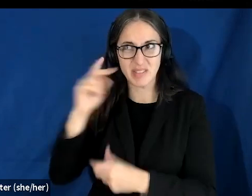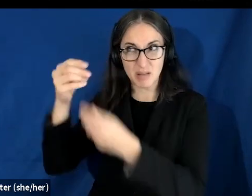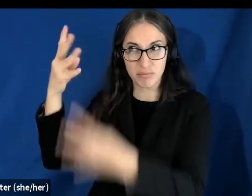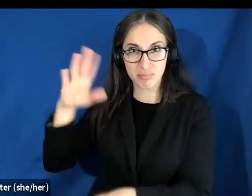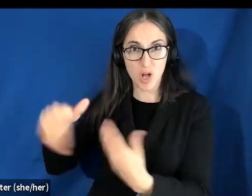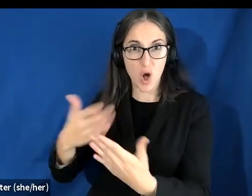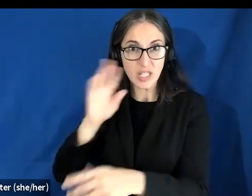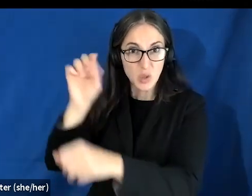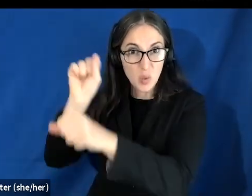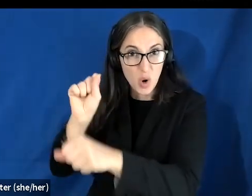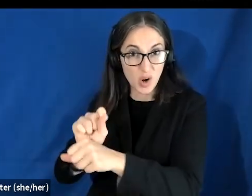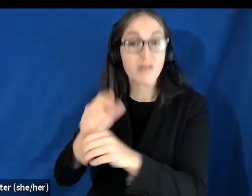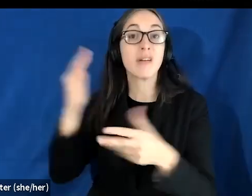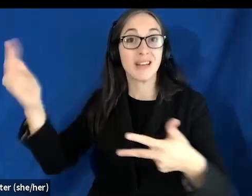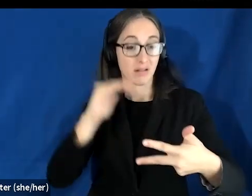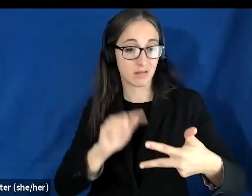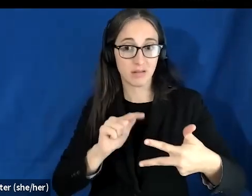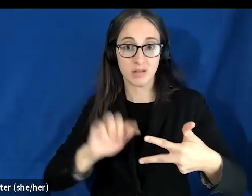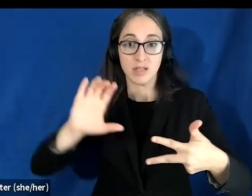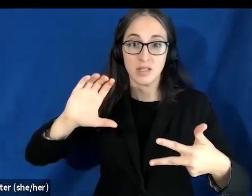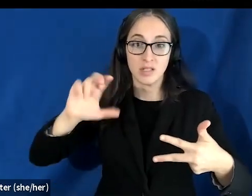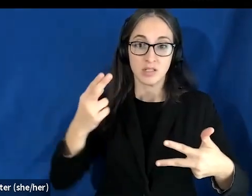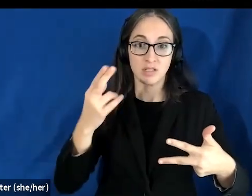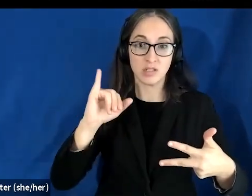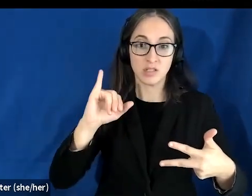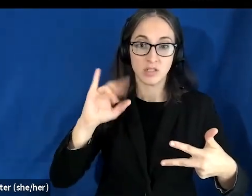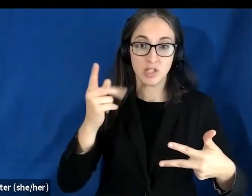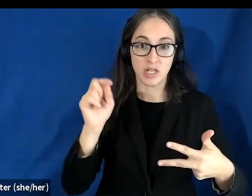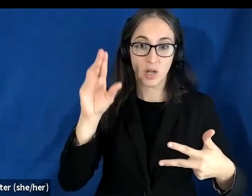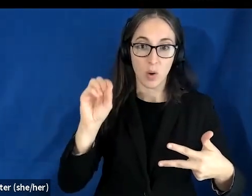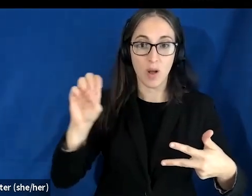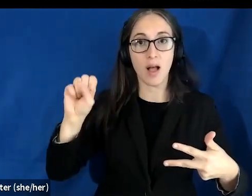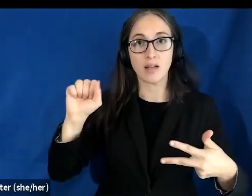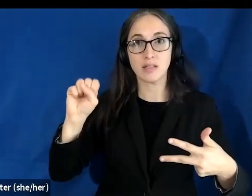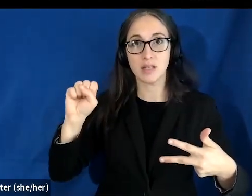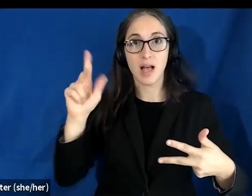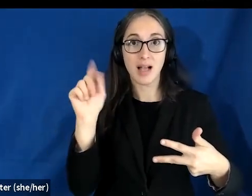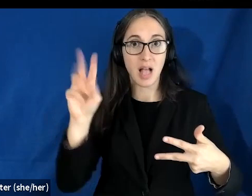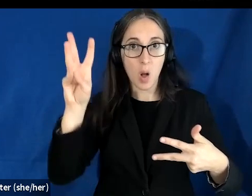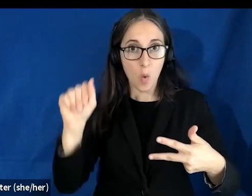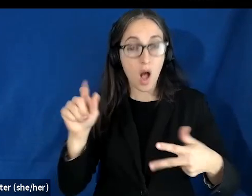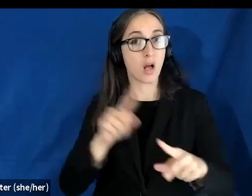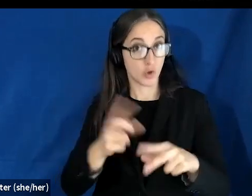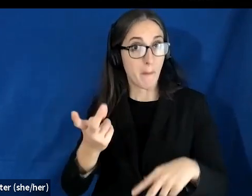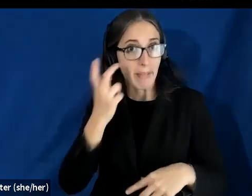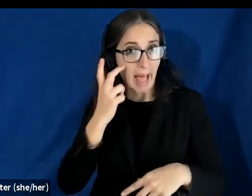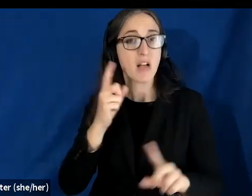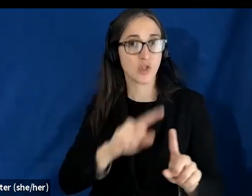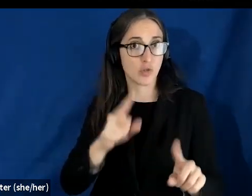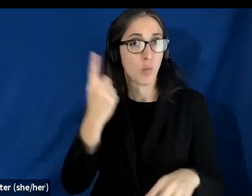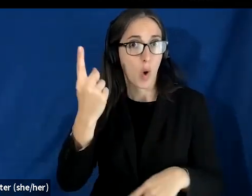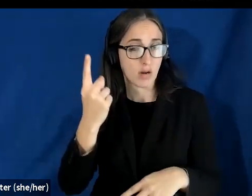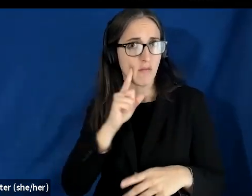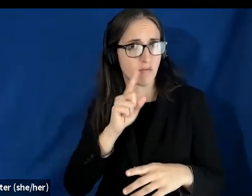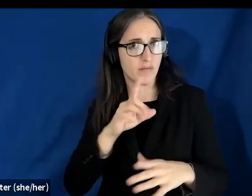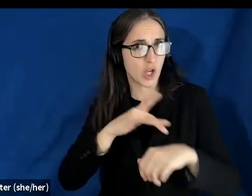She's blind, and she's one of the pioneers of screen readers. So for those students that use screen readers, and I also use screen